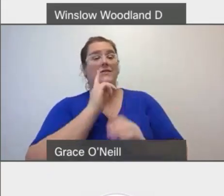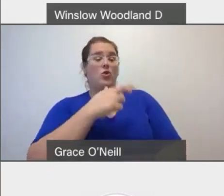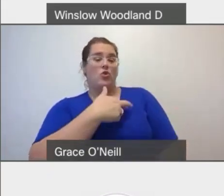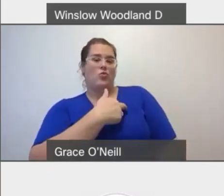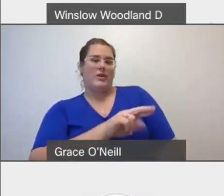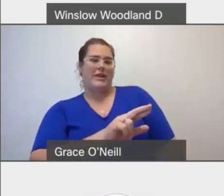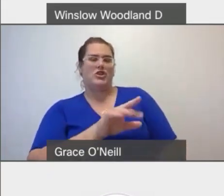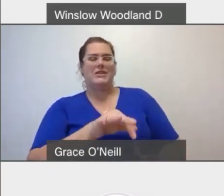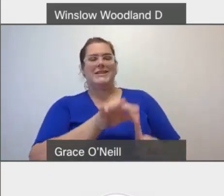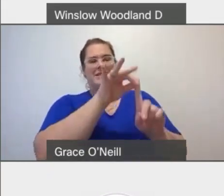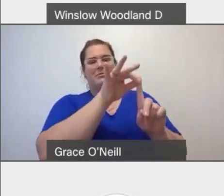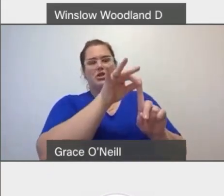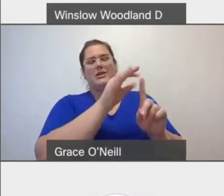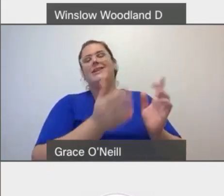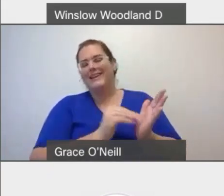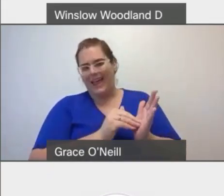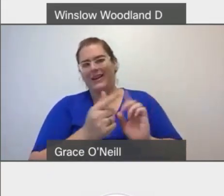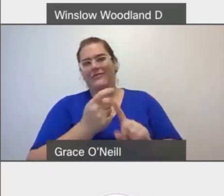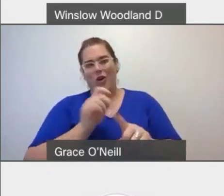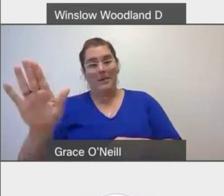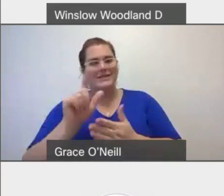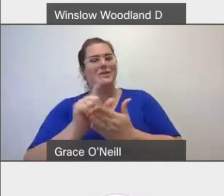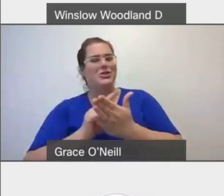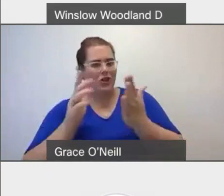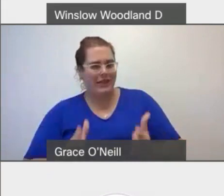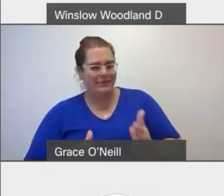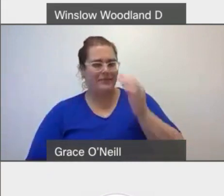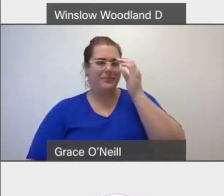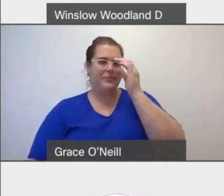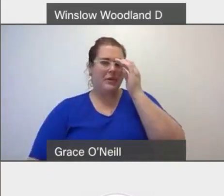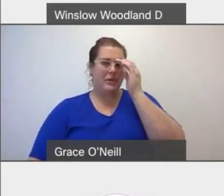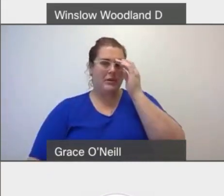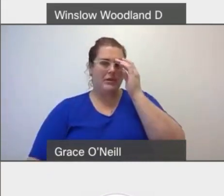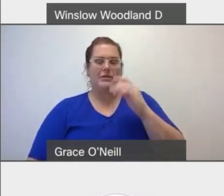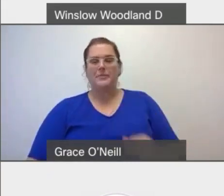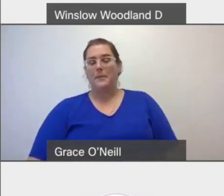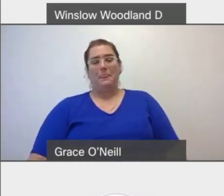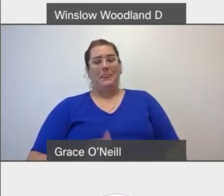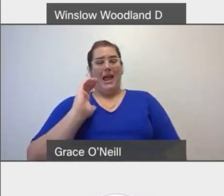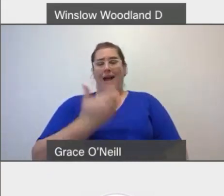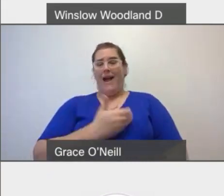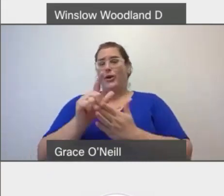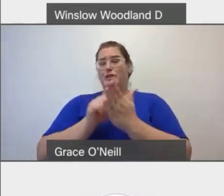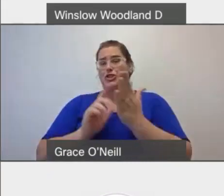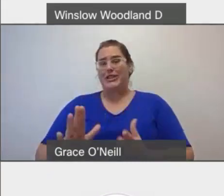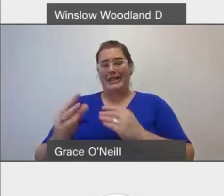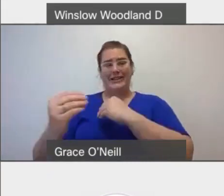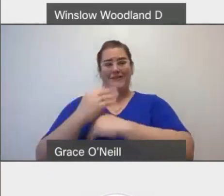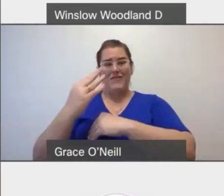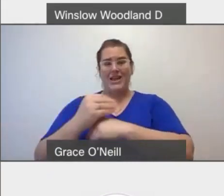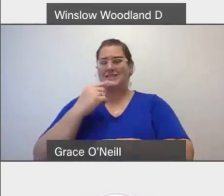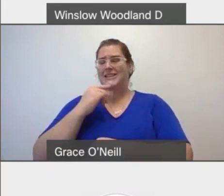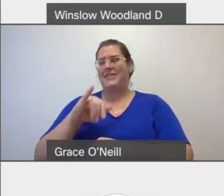attorney. Advice from counsel suggests this is still being argued in the court, so this puts us at risk.